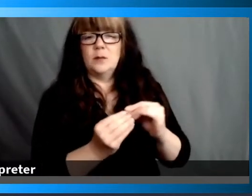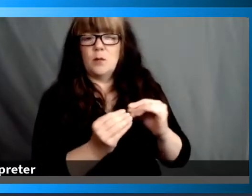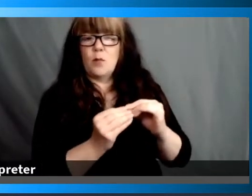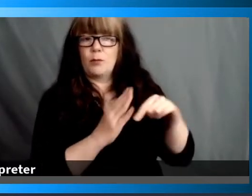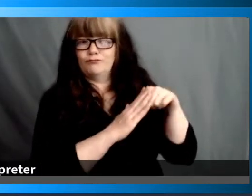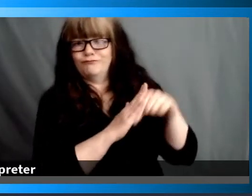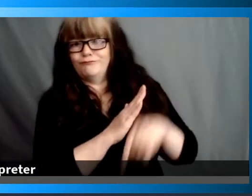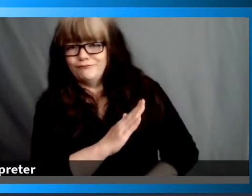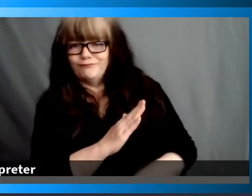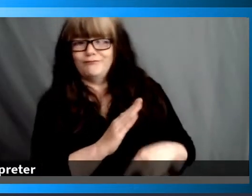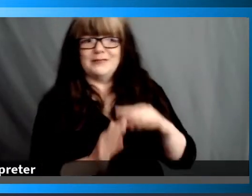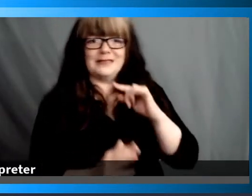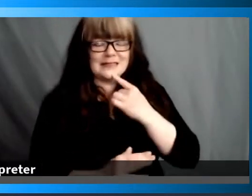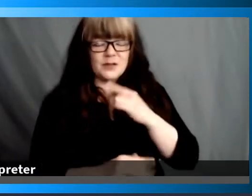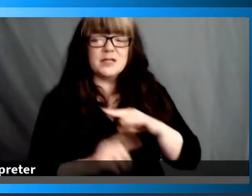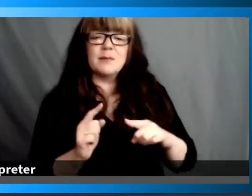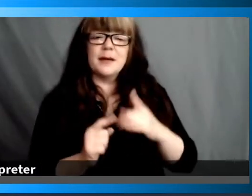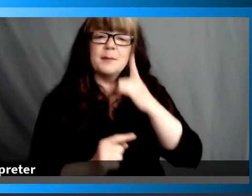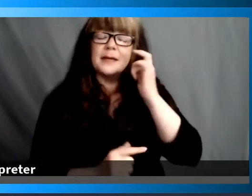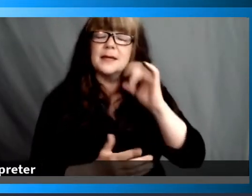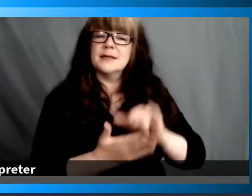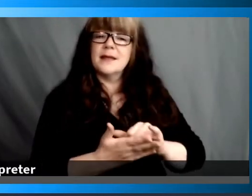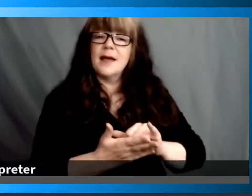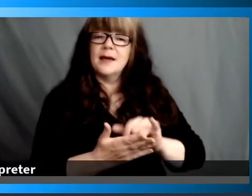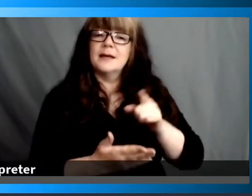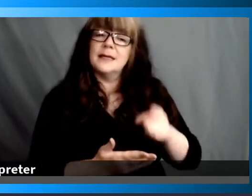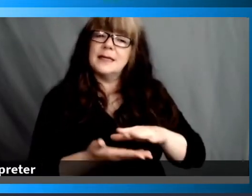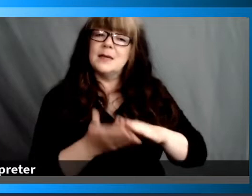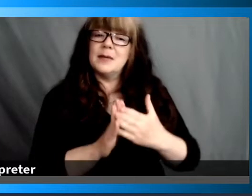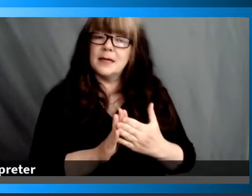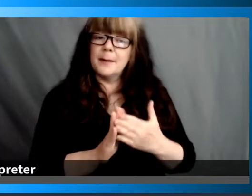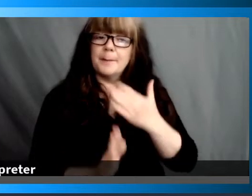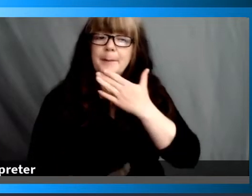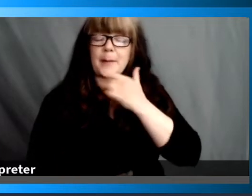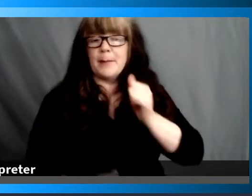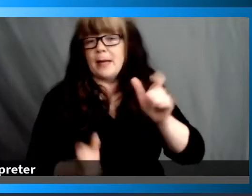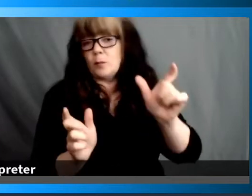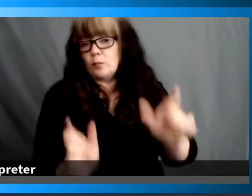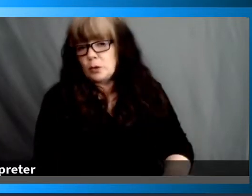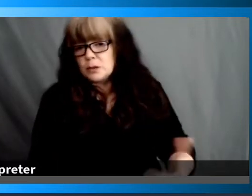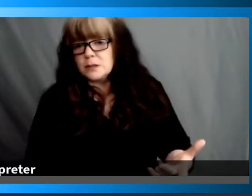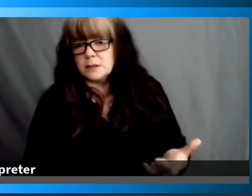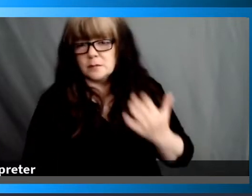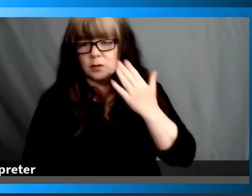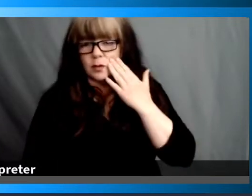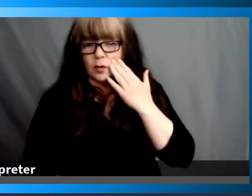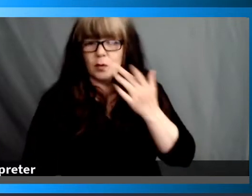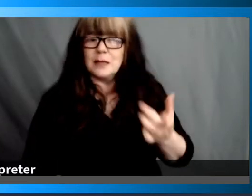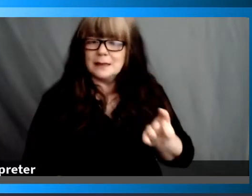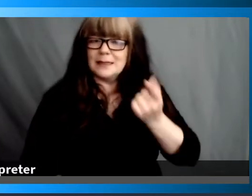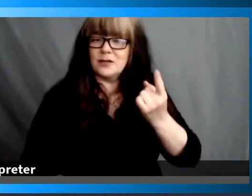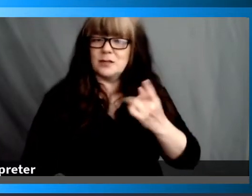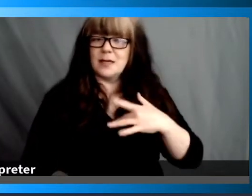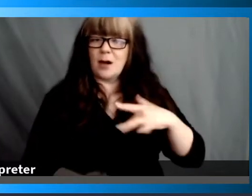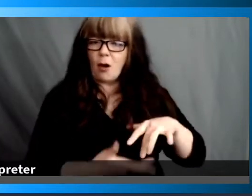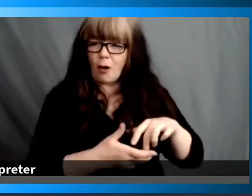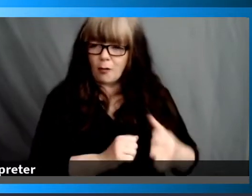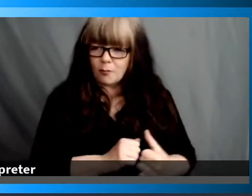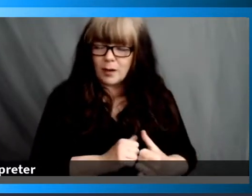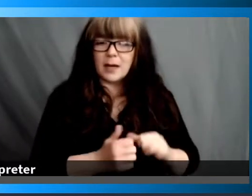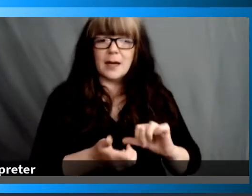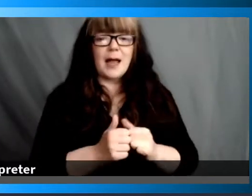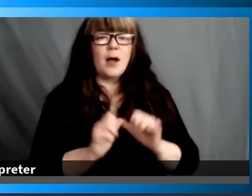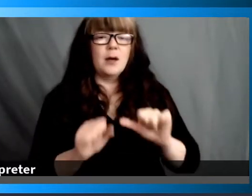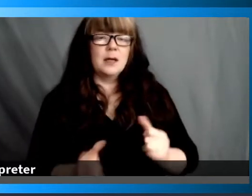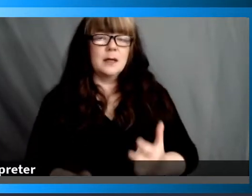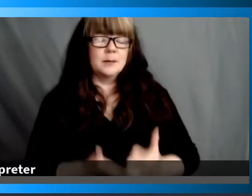I think through that, he learned to really become a better person. Like, he understands what heartbreak does to a person and how it can allow you to